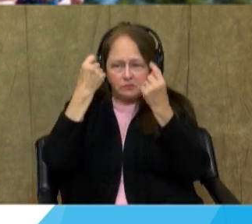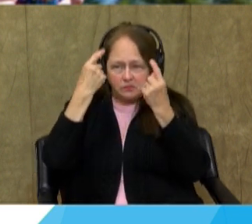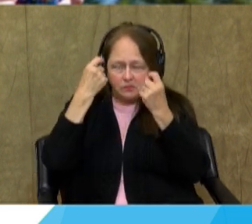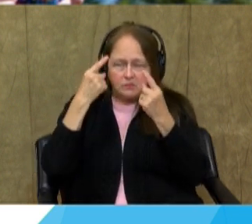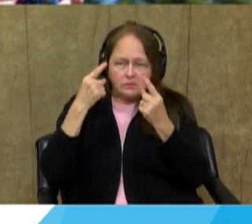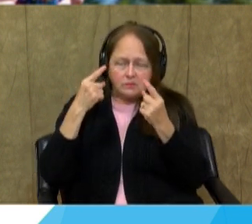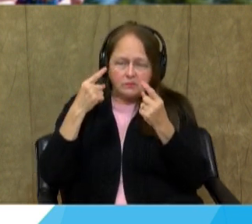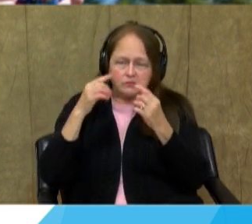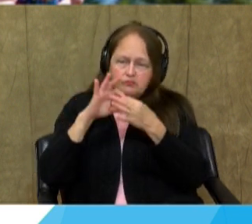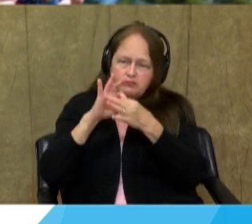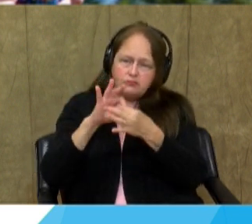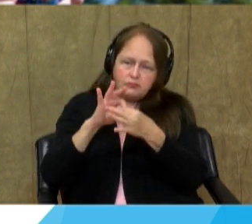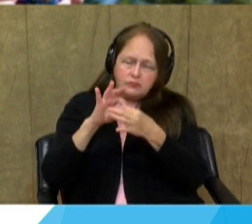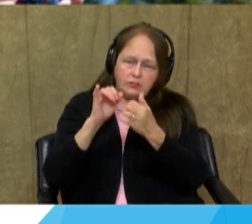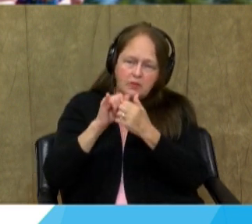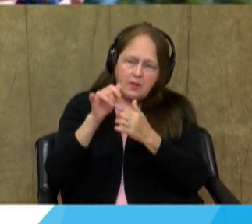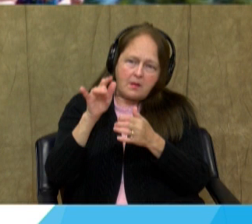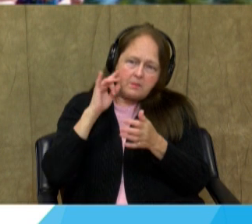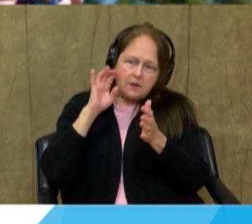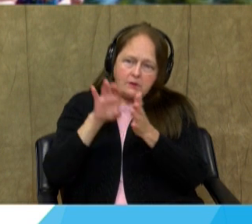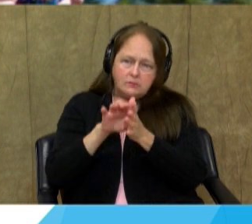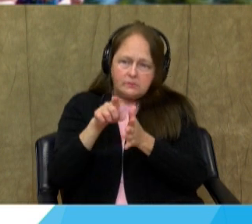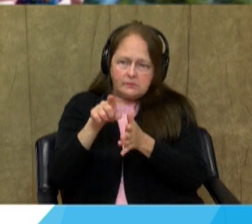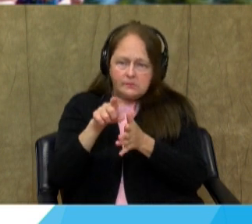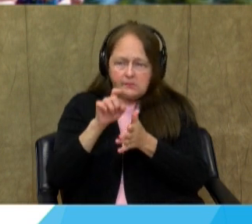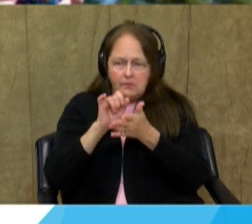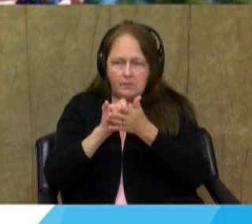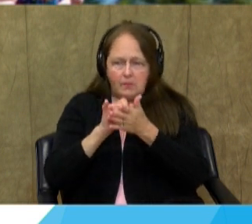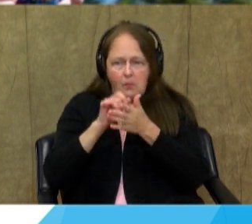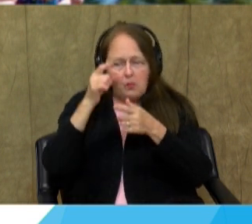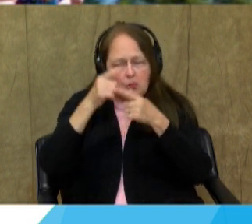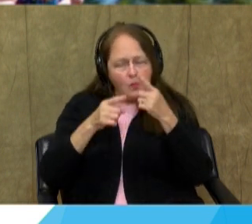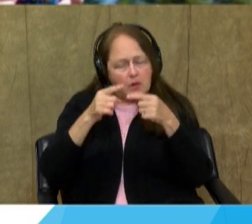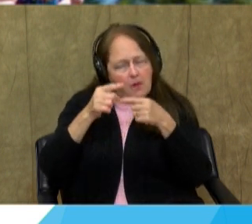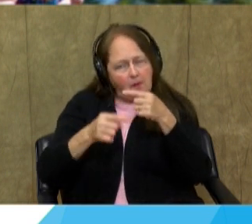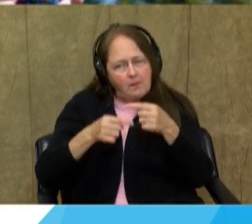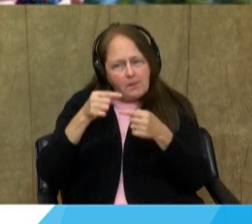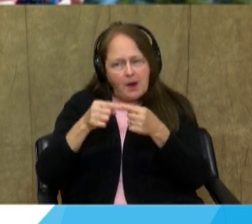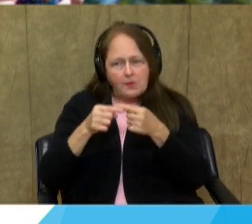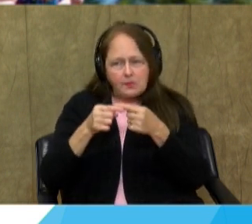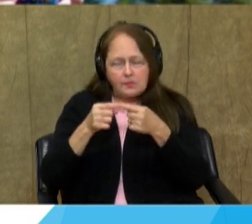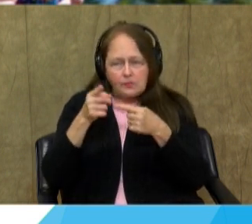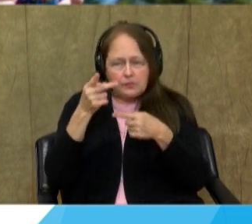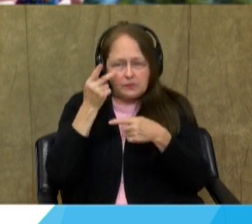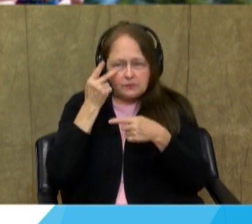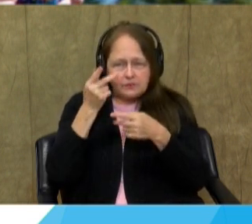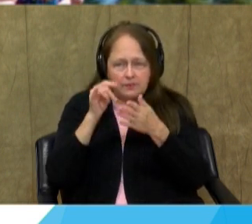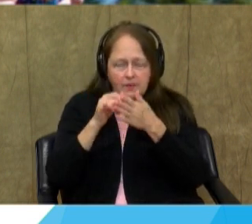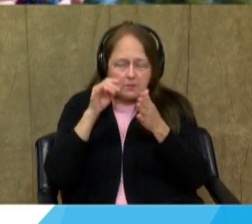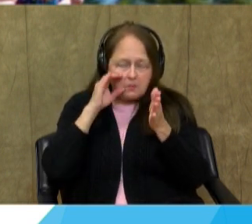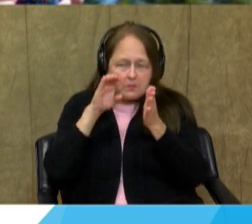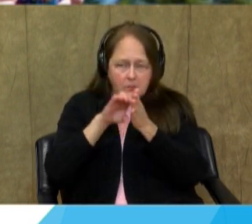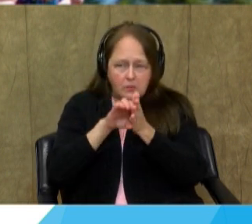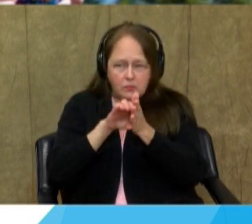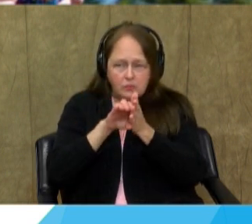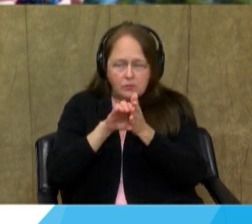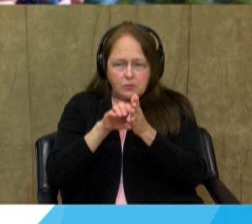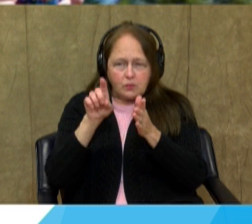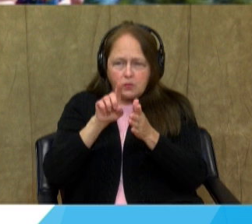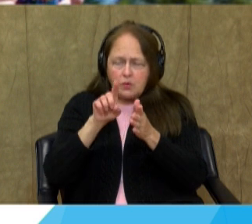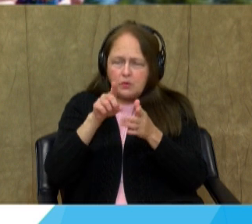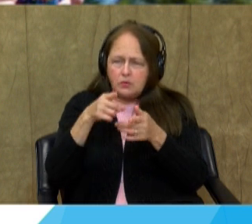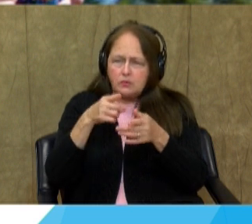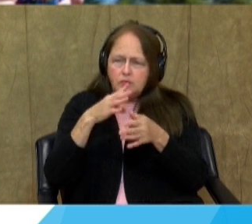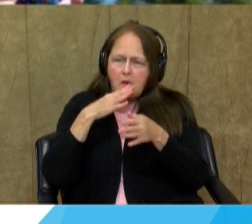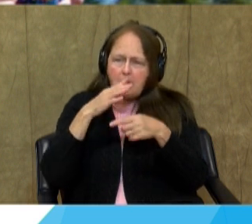picture. Now, our job is to determine what is it about. When you see this picture, what is this whole thing